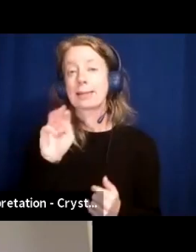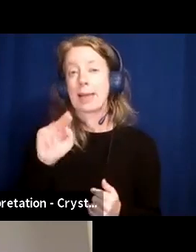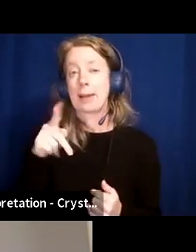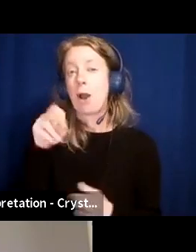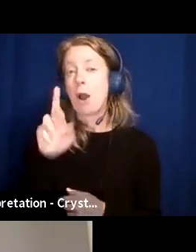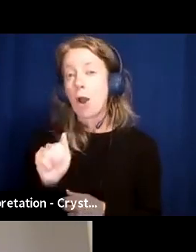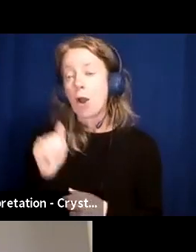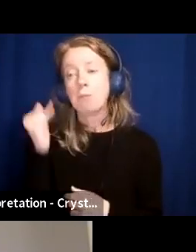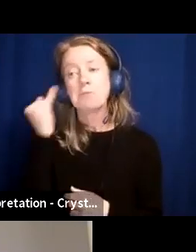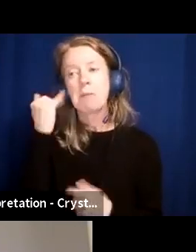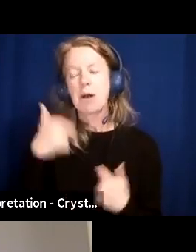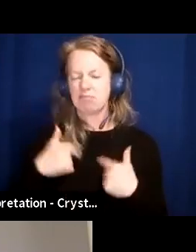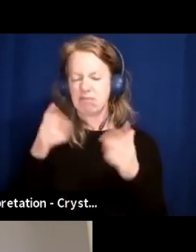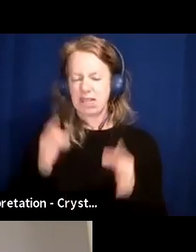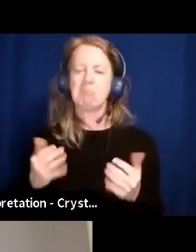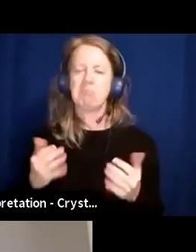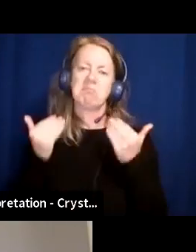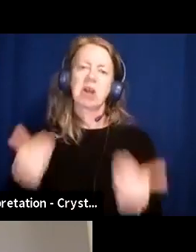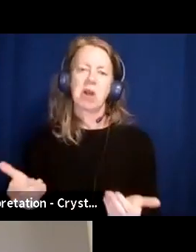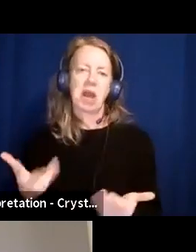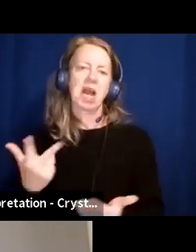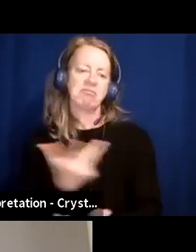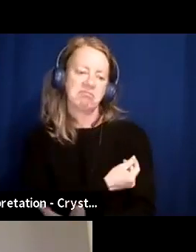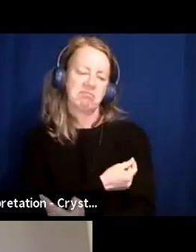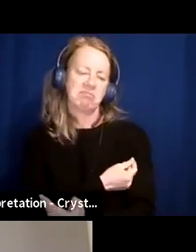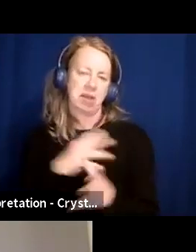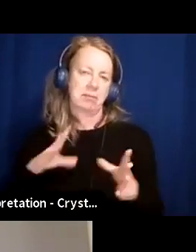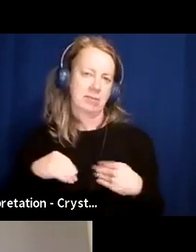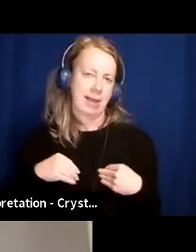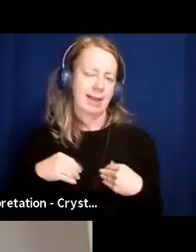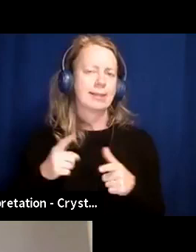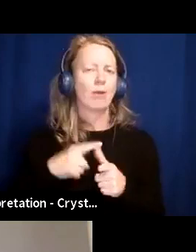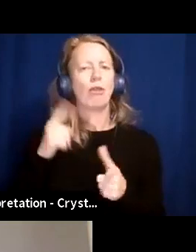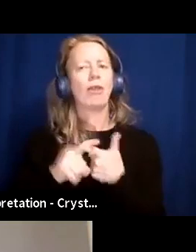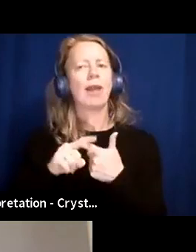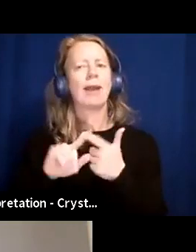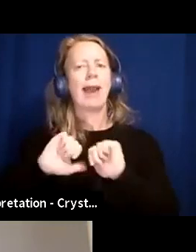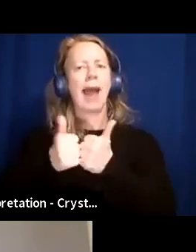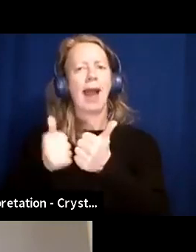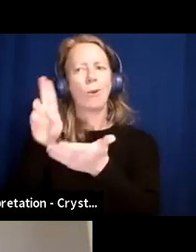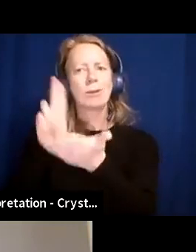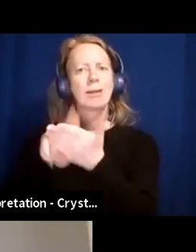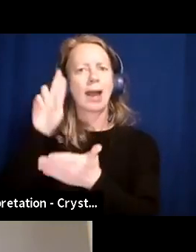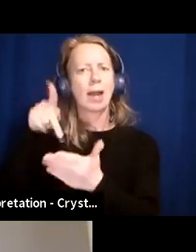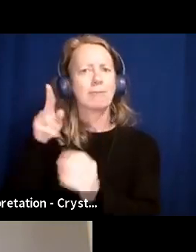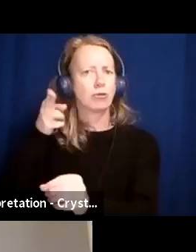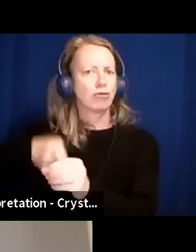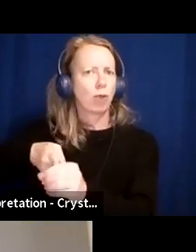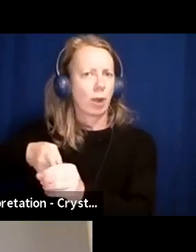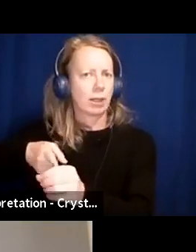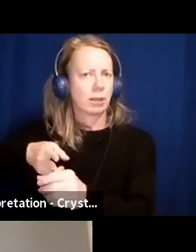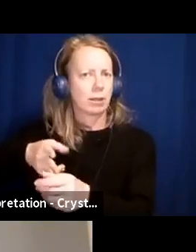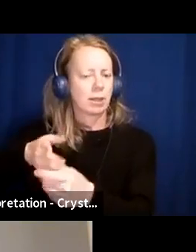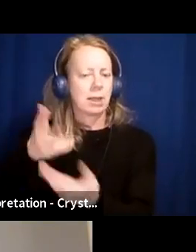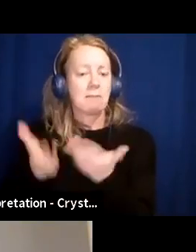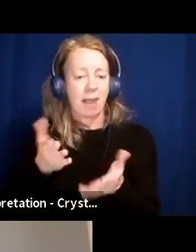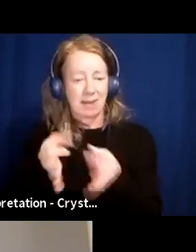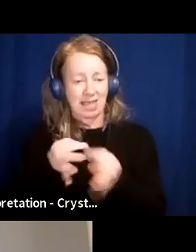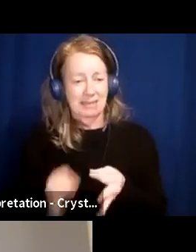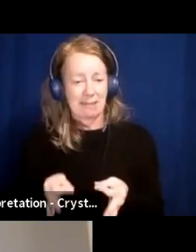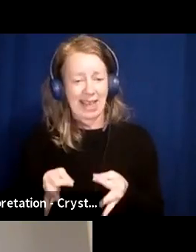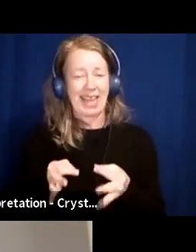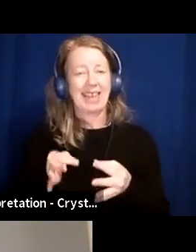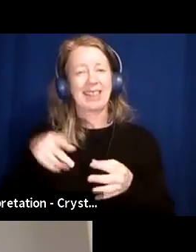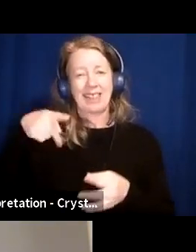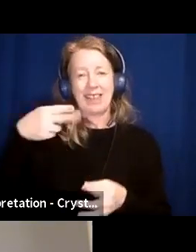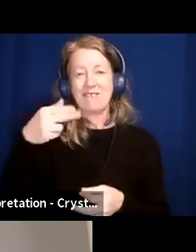the process of how one signs up for it? Perhaps maybe we can start with just the phases. Can you explain these